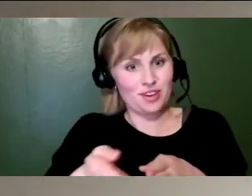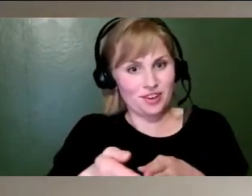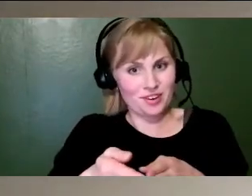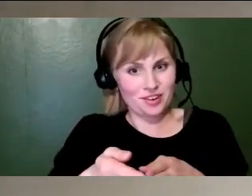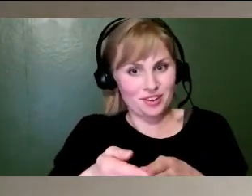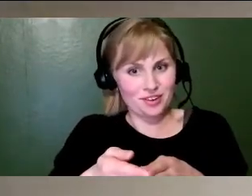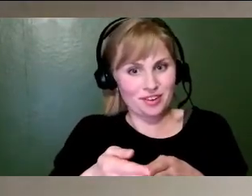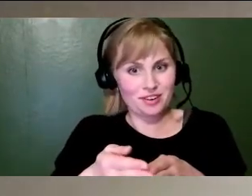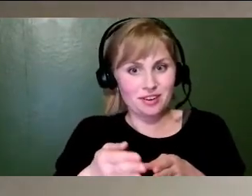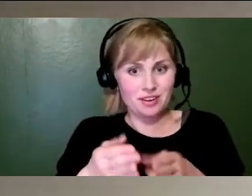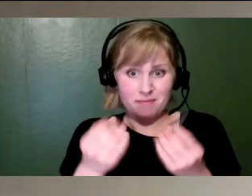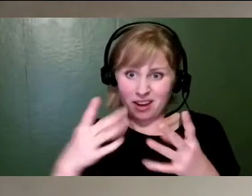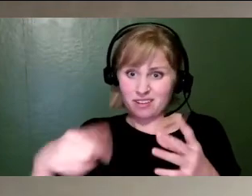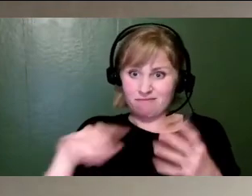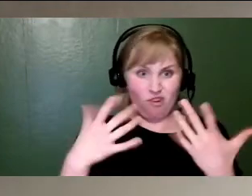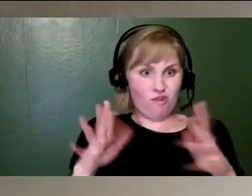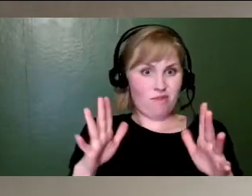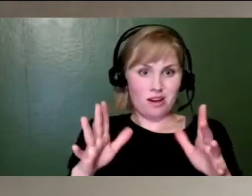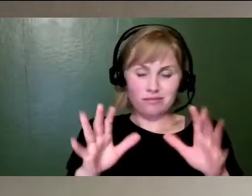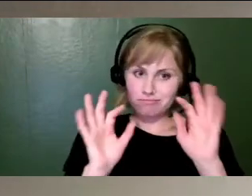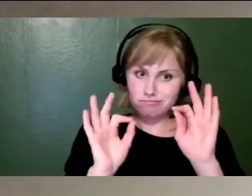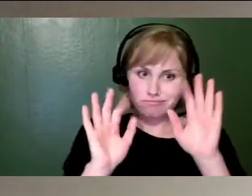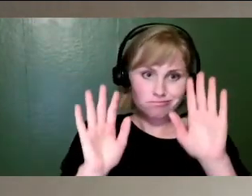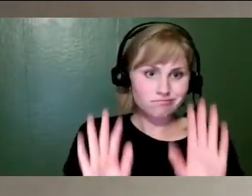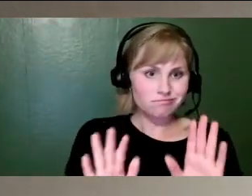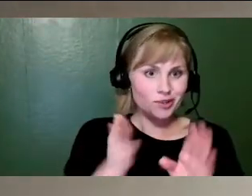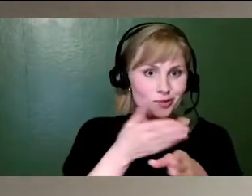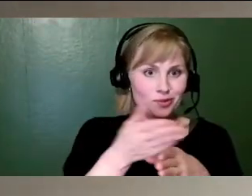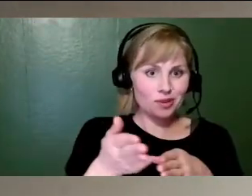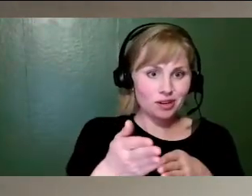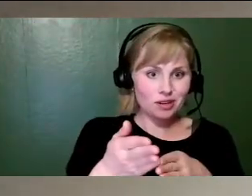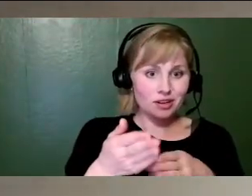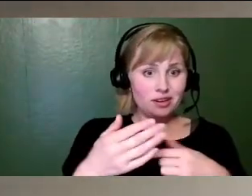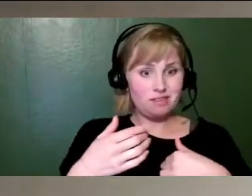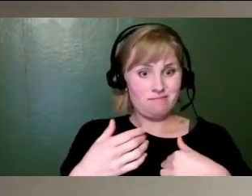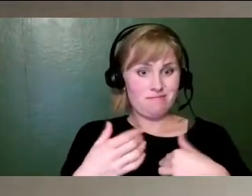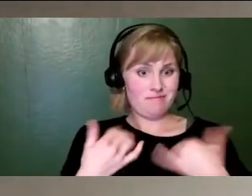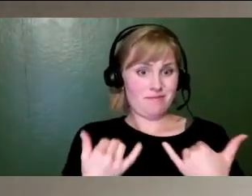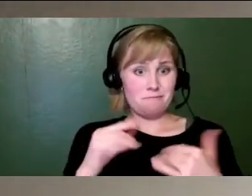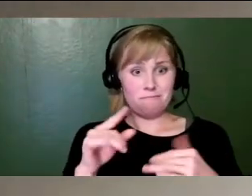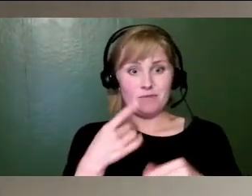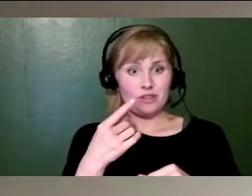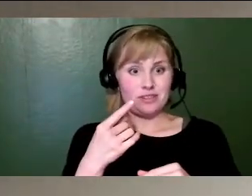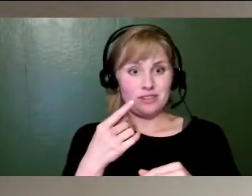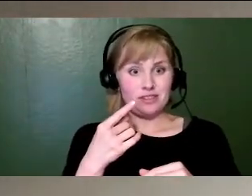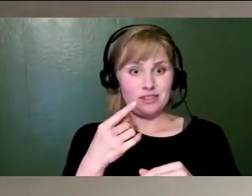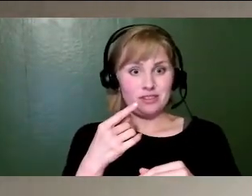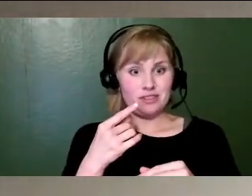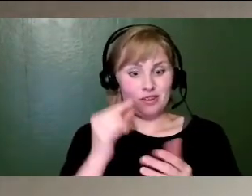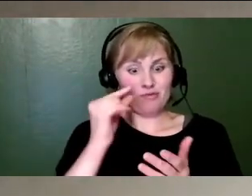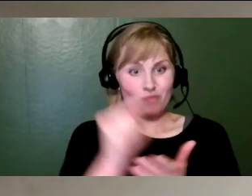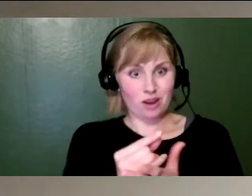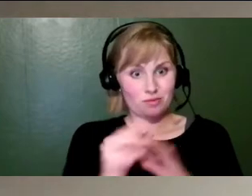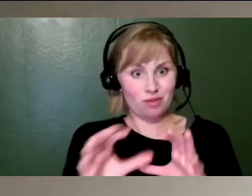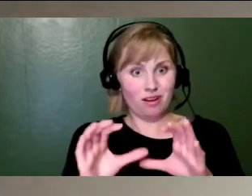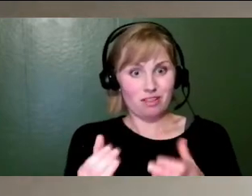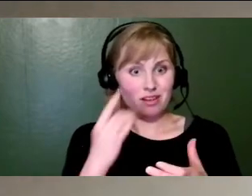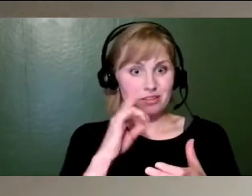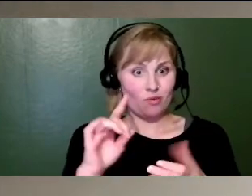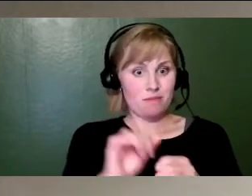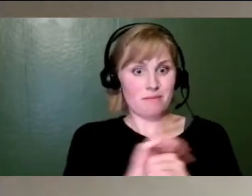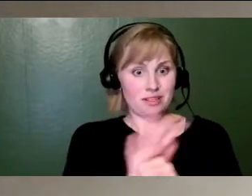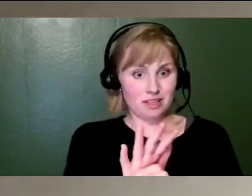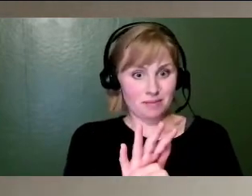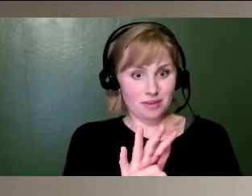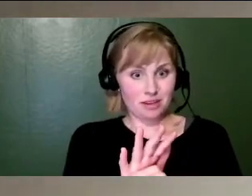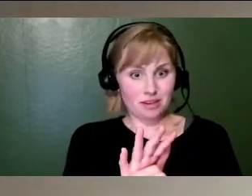normal. So going through the articling recruit, we actually just yesterday morning at 8 a.m., the third